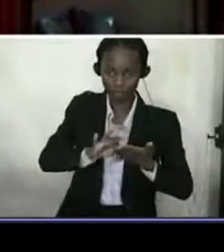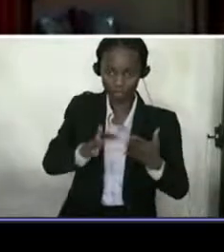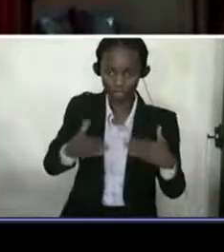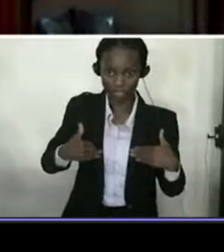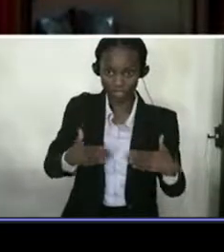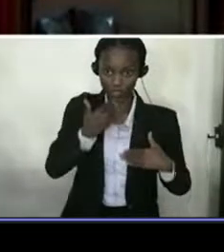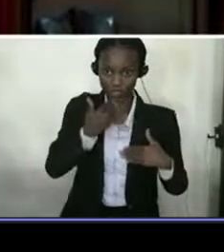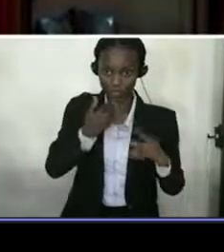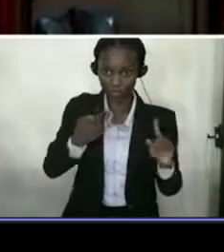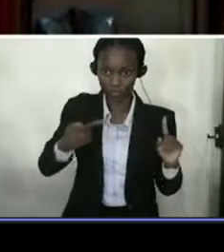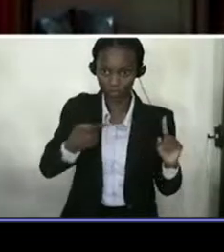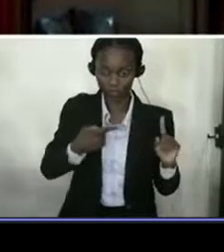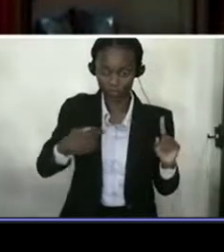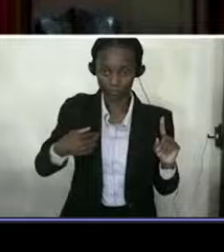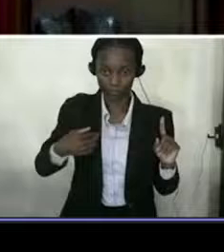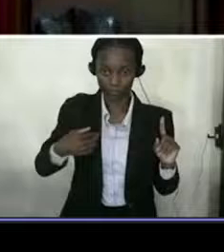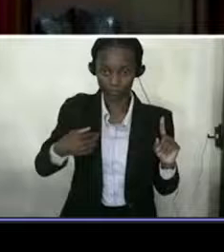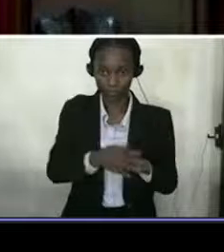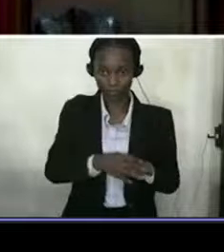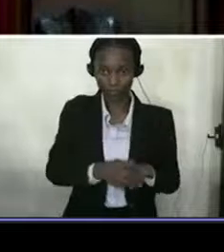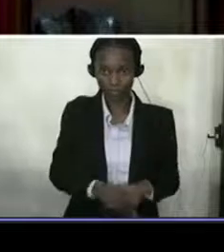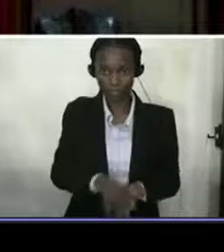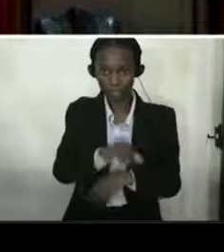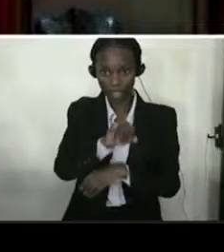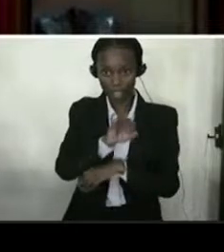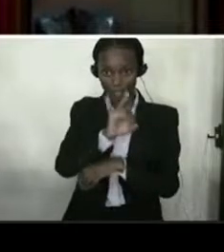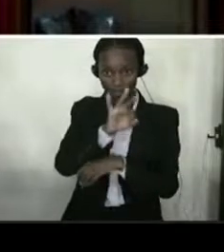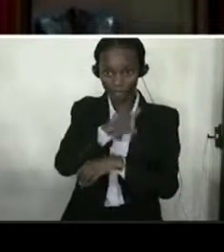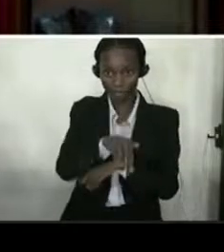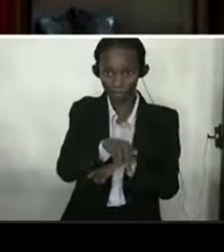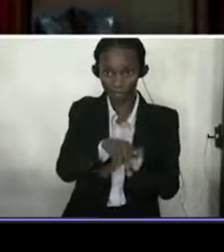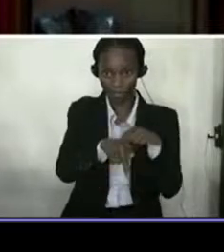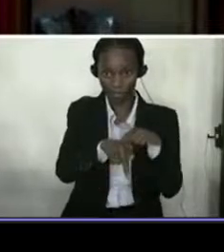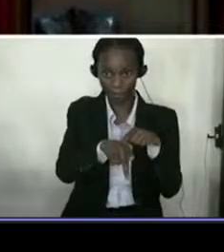Starting with the official opposition, the IFP.